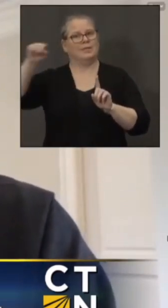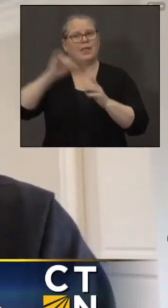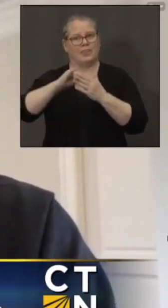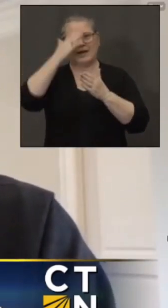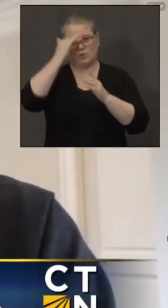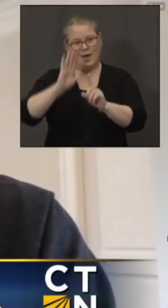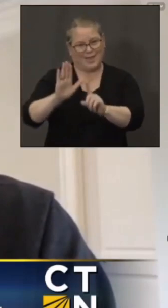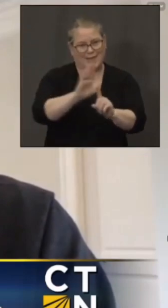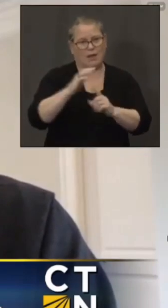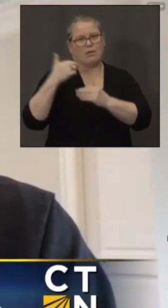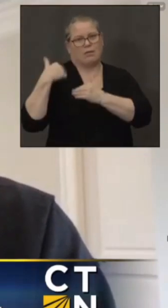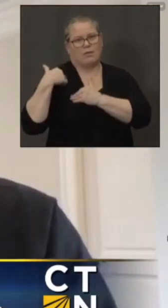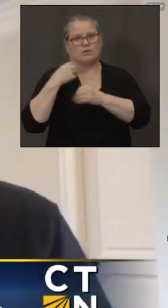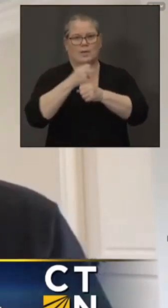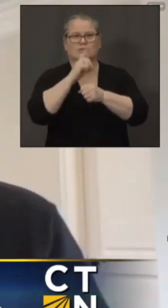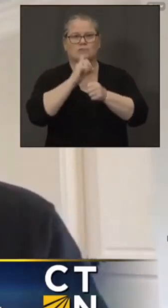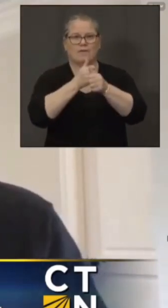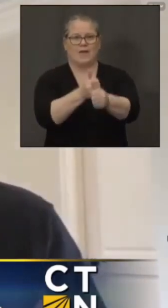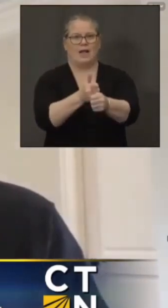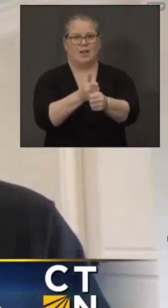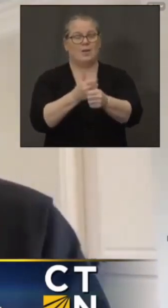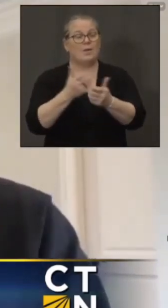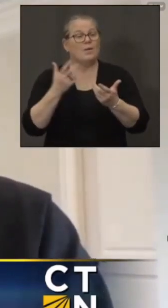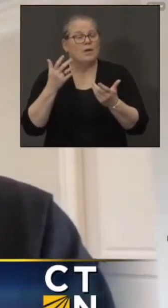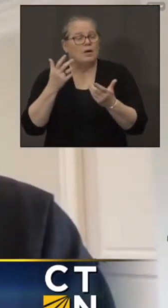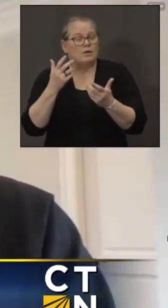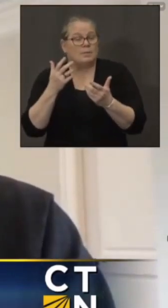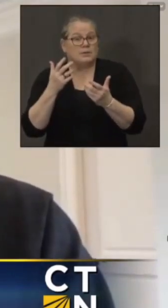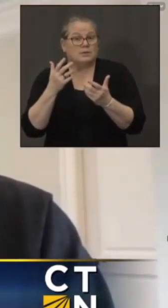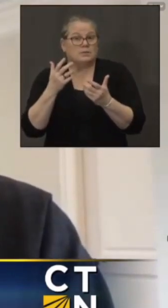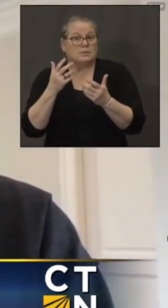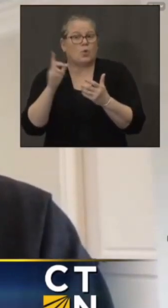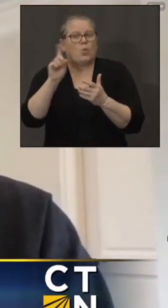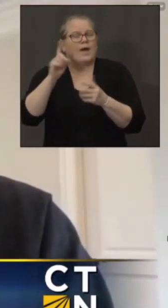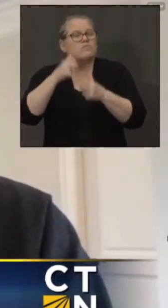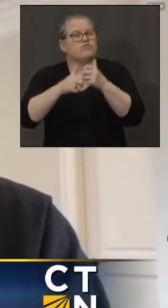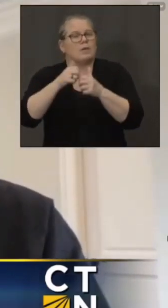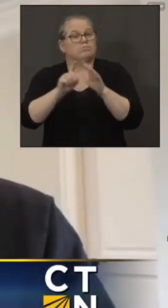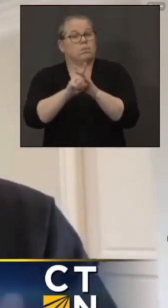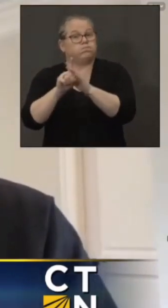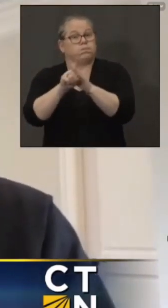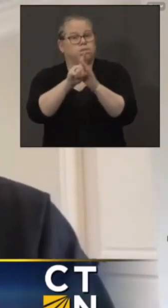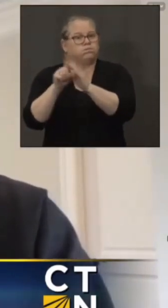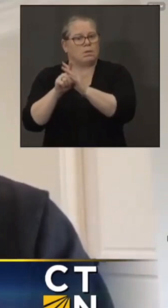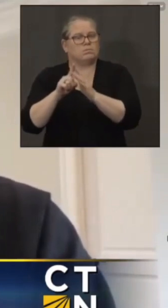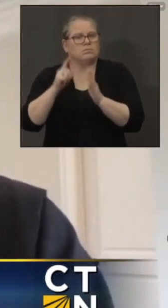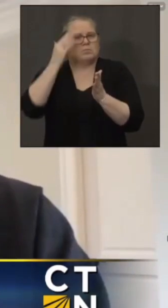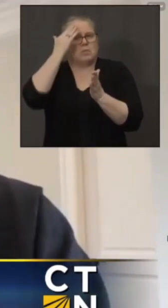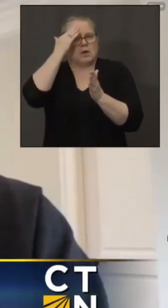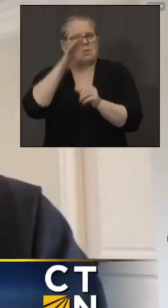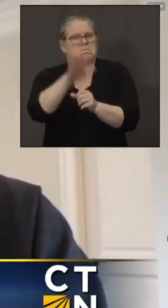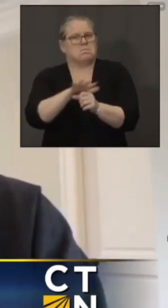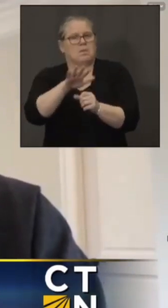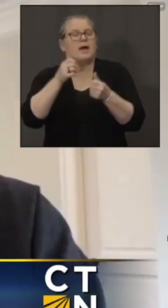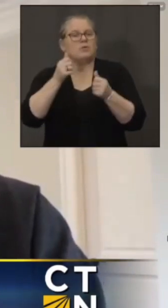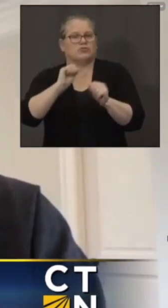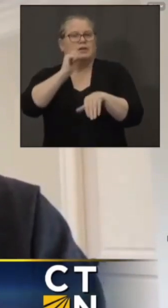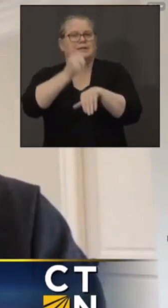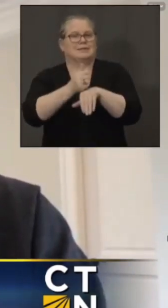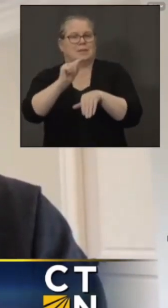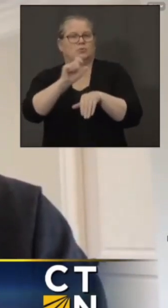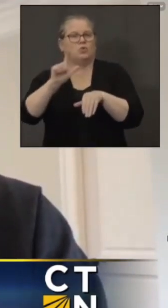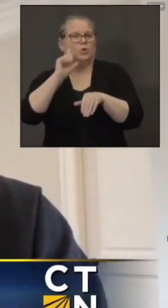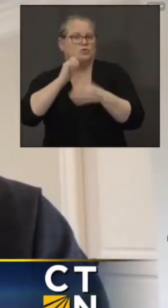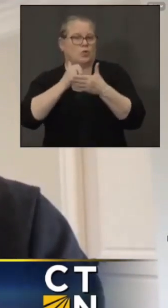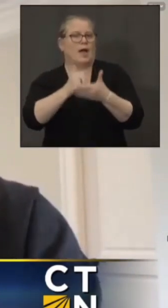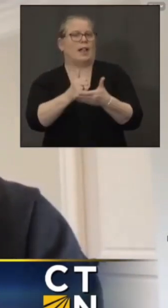eight months into the pandemic here, there's a pretty good sense of where some of these problems are at the local level. And now we're trying to provide more tools to be helpful